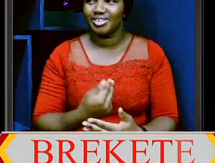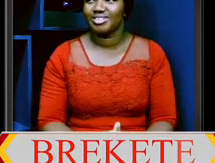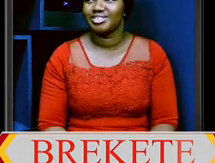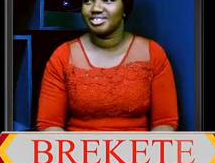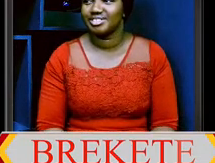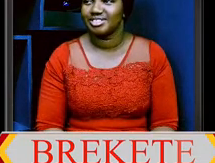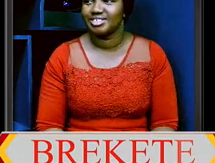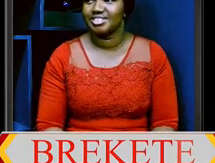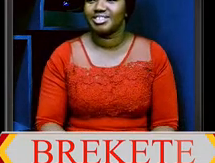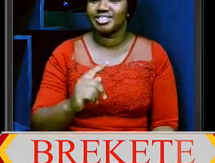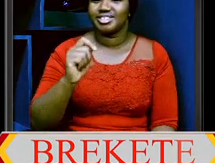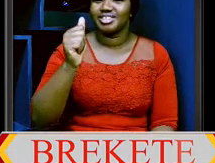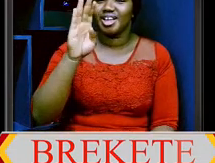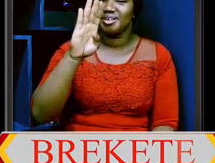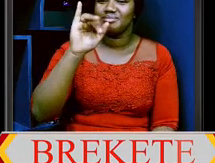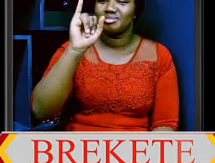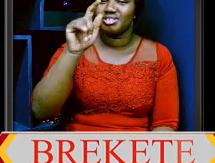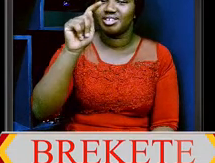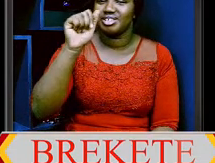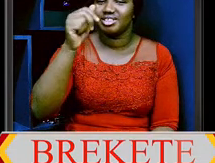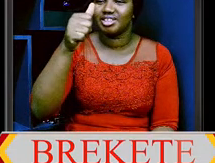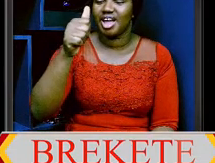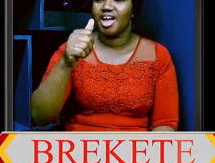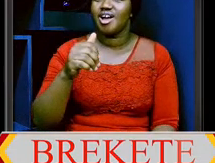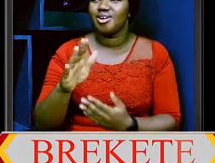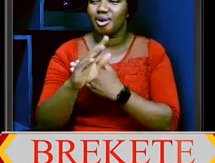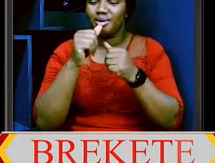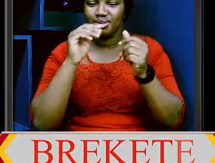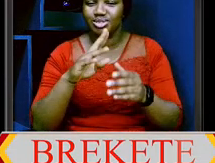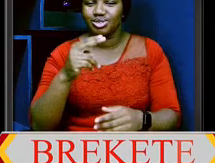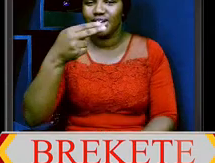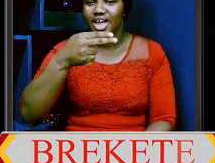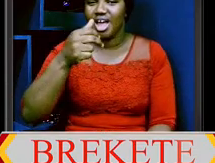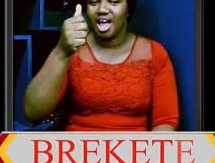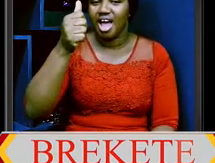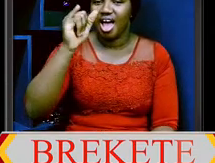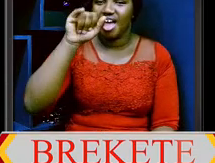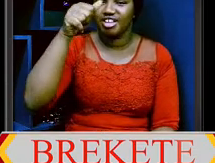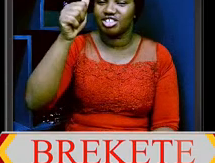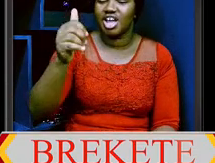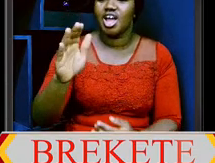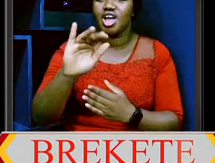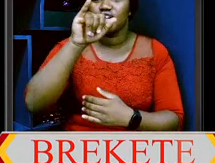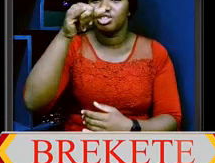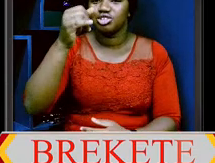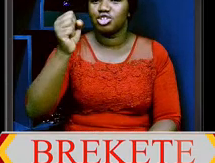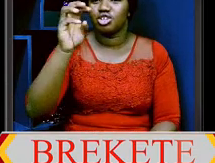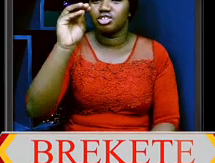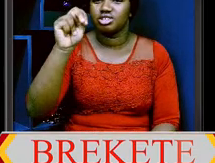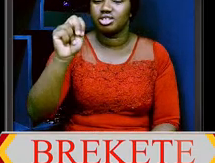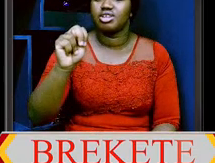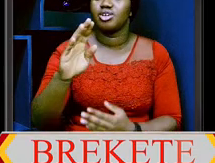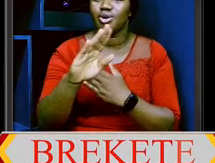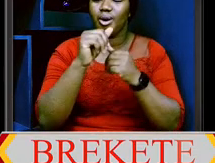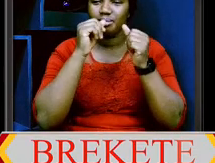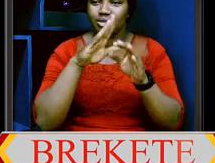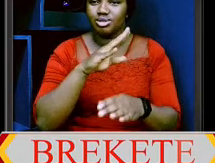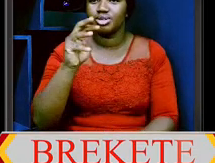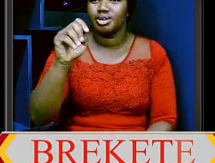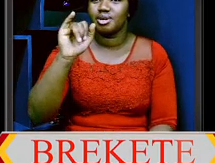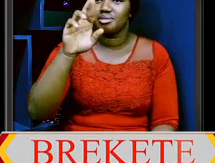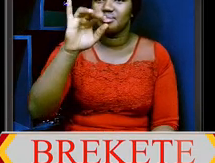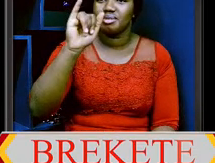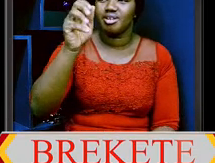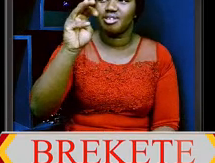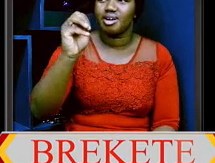amen God bless you amen God bless you amen Johns God bless you amen Mar God bless